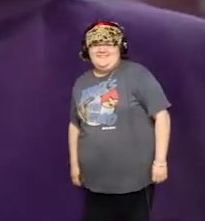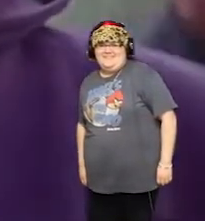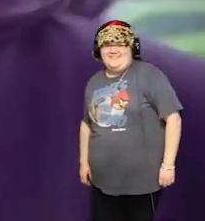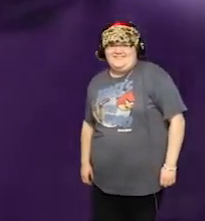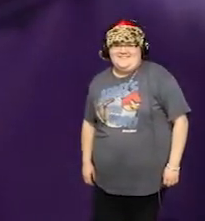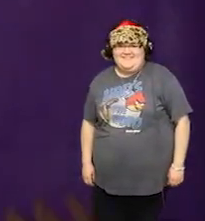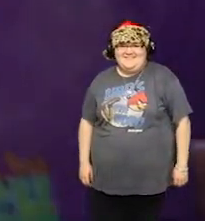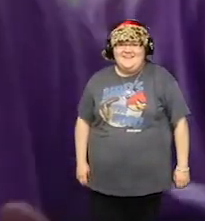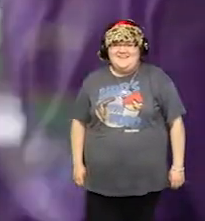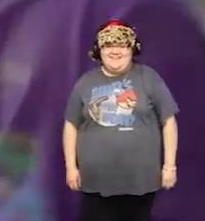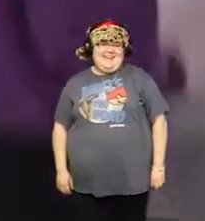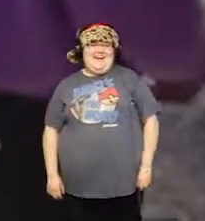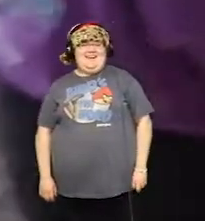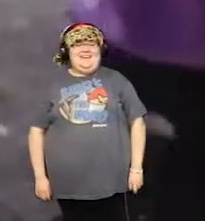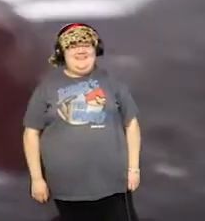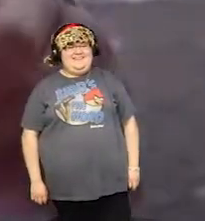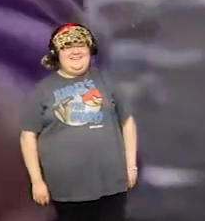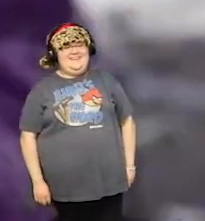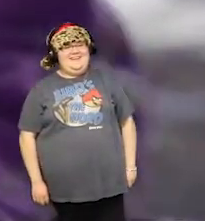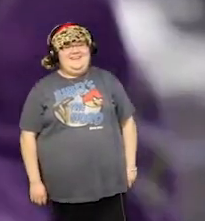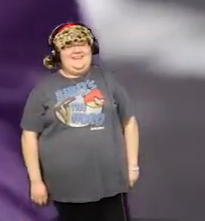Noises that you should never hear in a car.